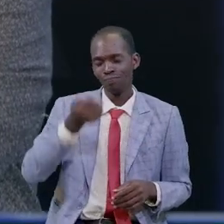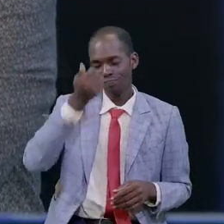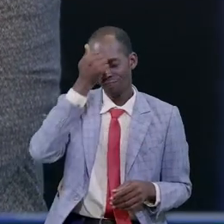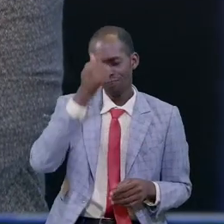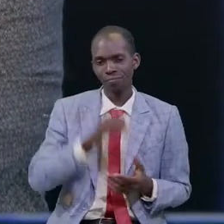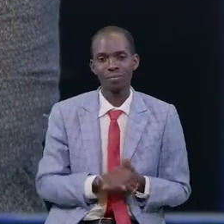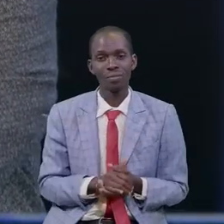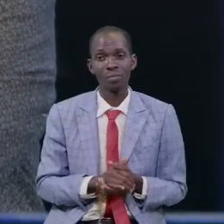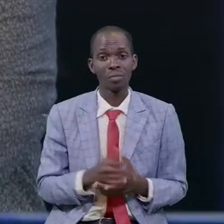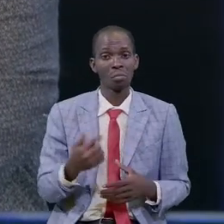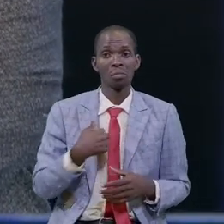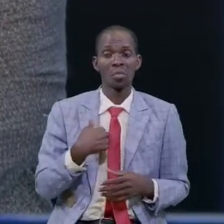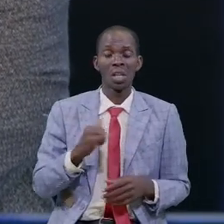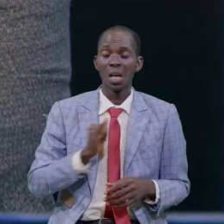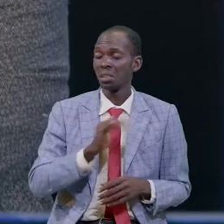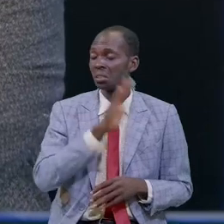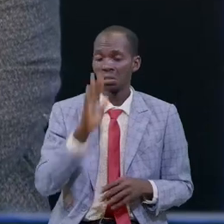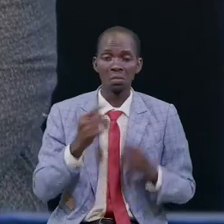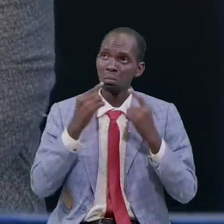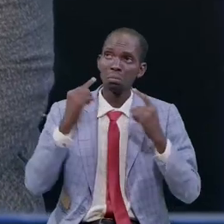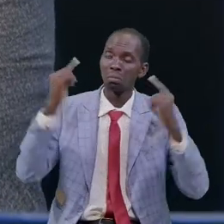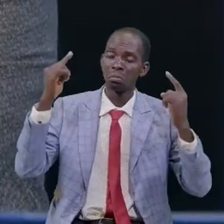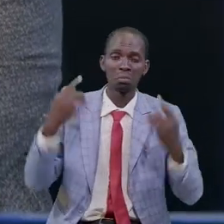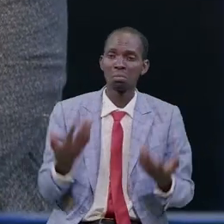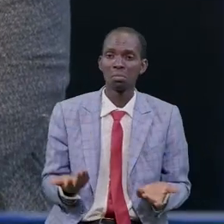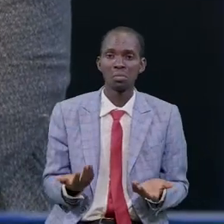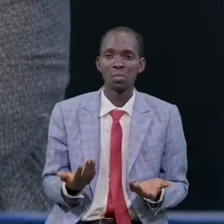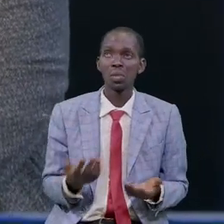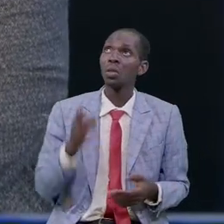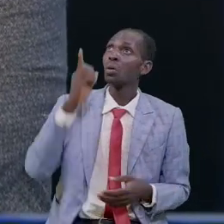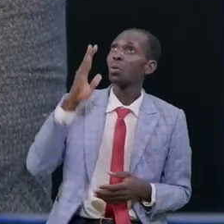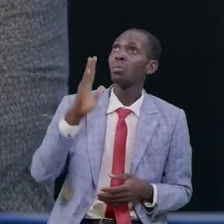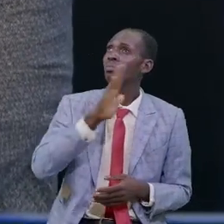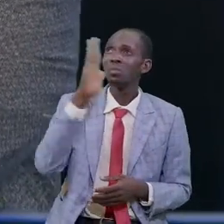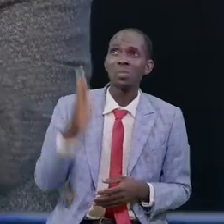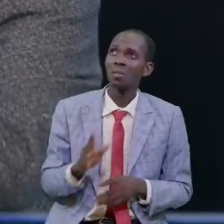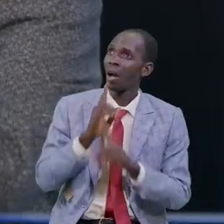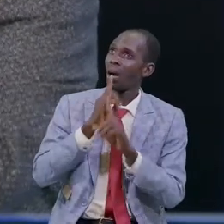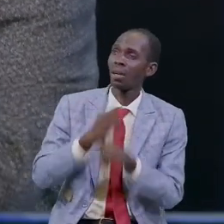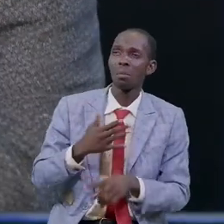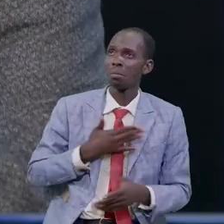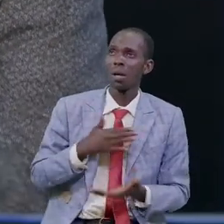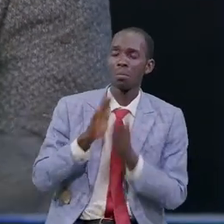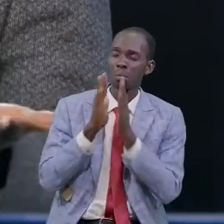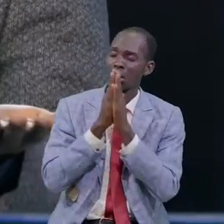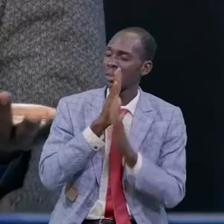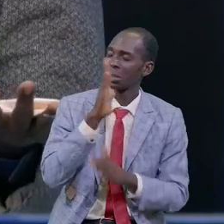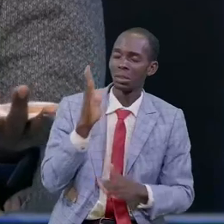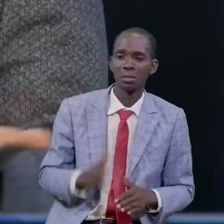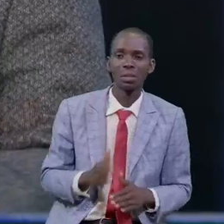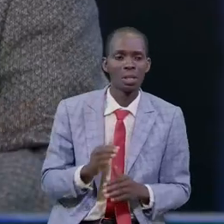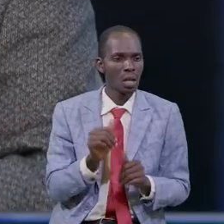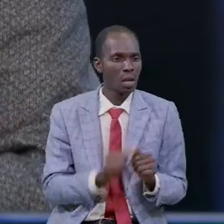never do well. Je ne réussis jamais. God never answers my prayer. Dieu ne m'exauce jamais. Everybody gets it, I